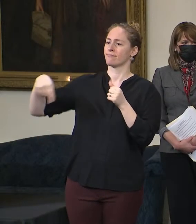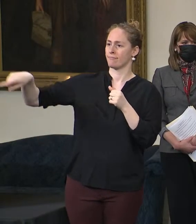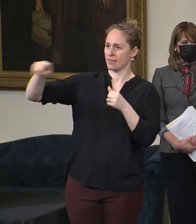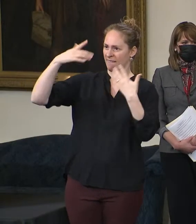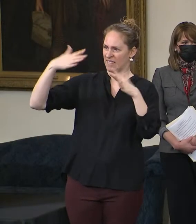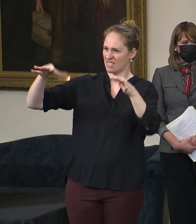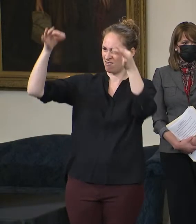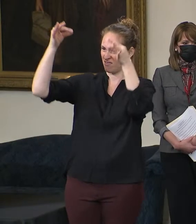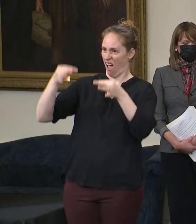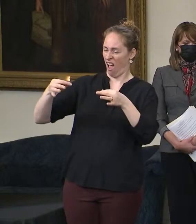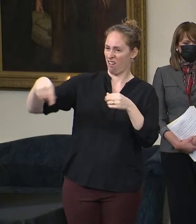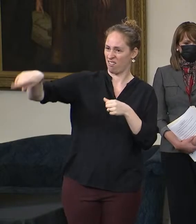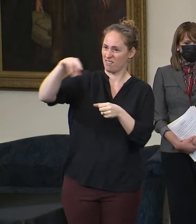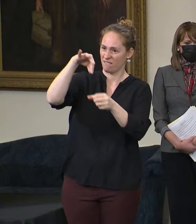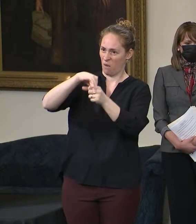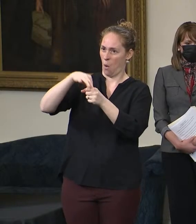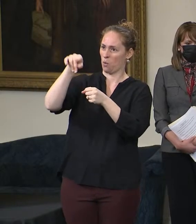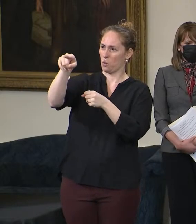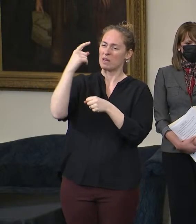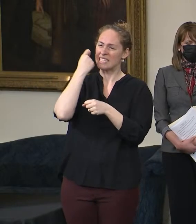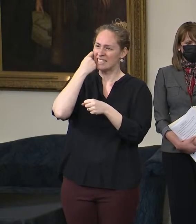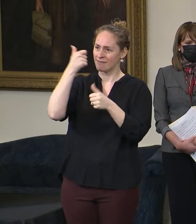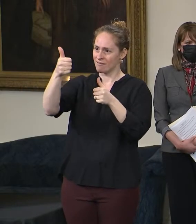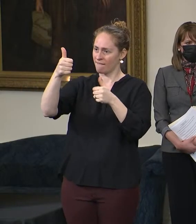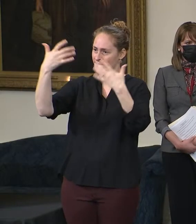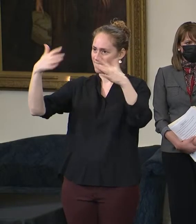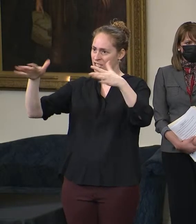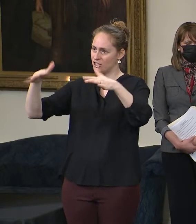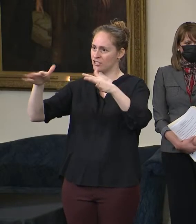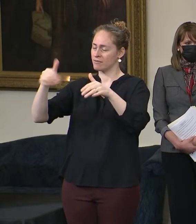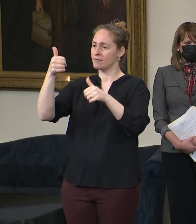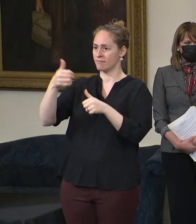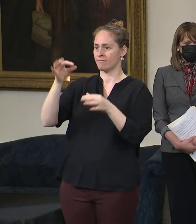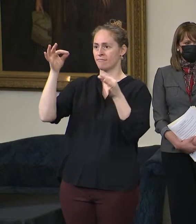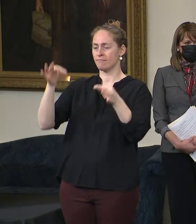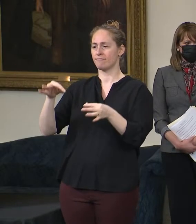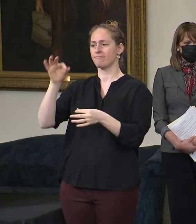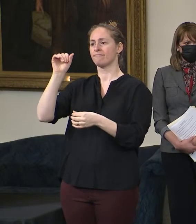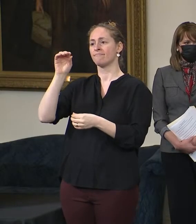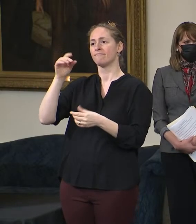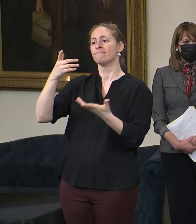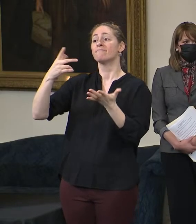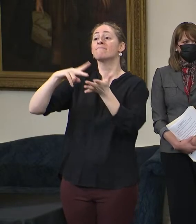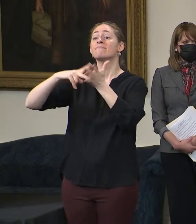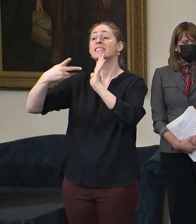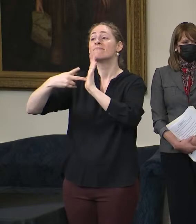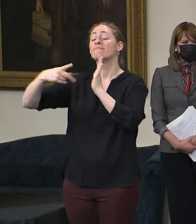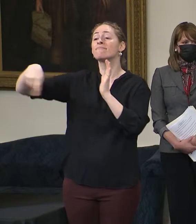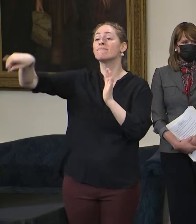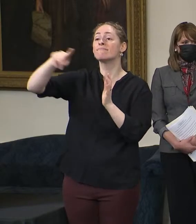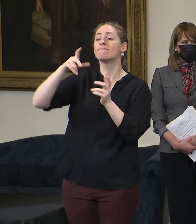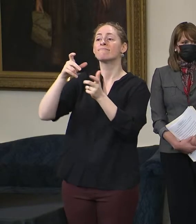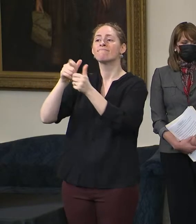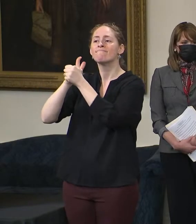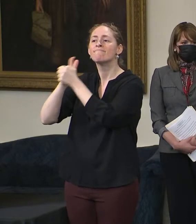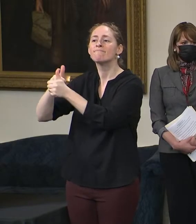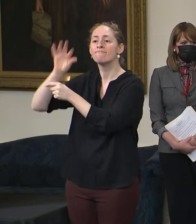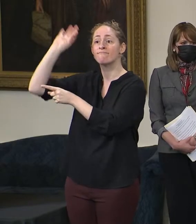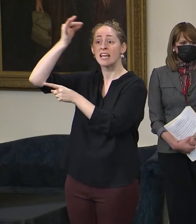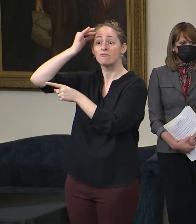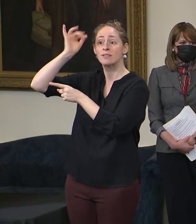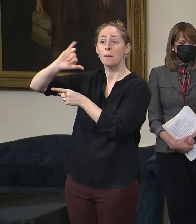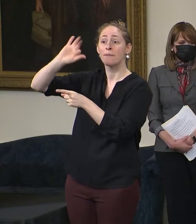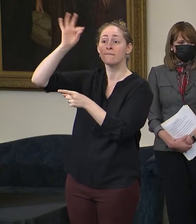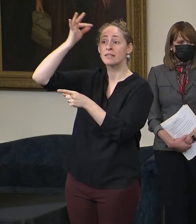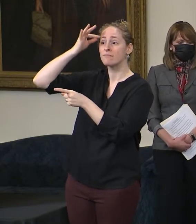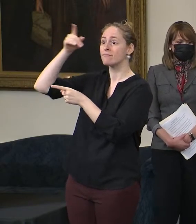It's very similar to, they've taken a few actions at the federal level, but they've mostly left it up to the governors to make our own decisions. And this same